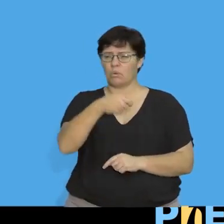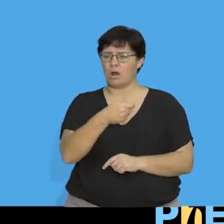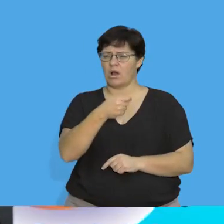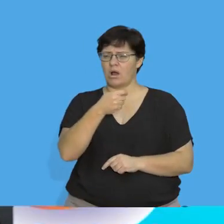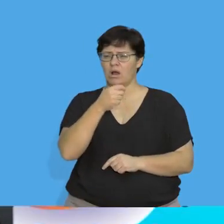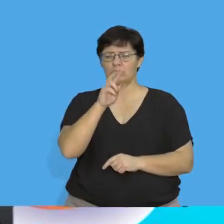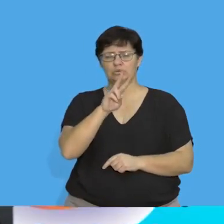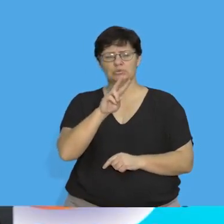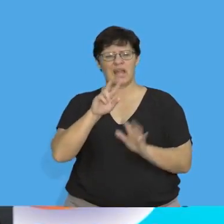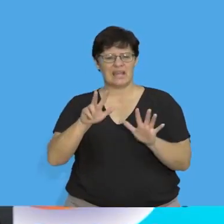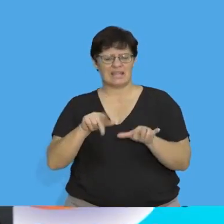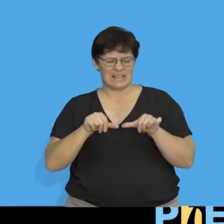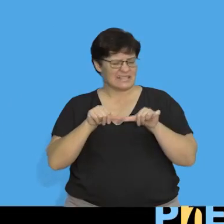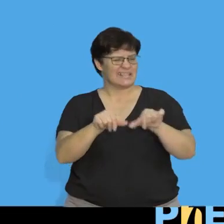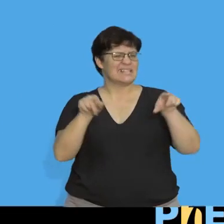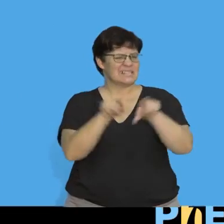consistent.